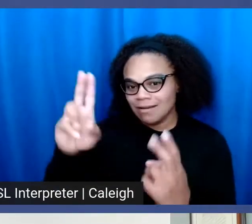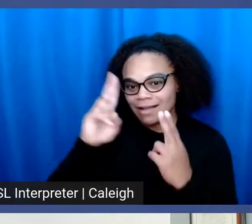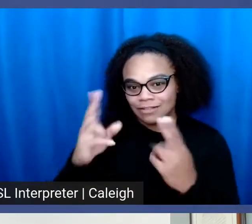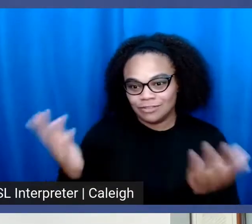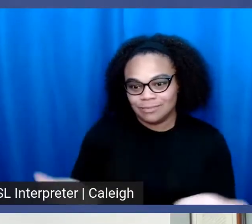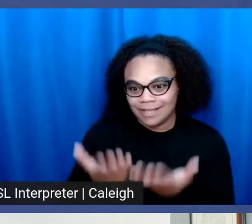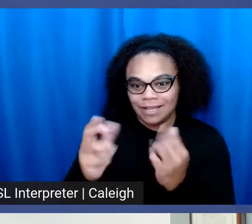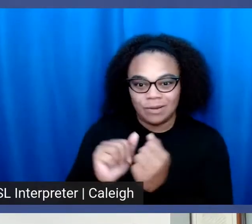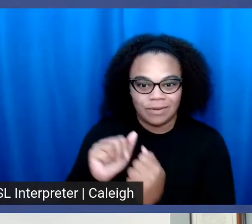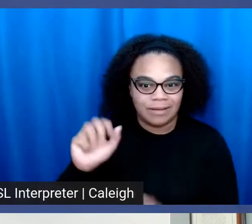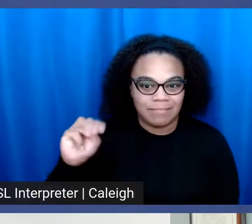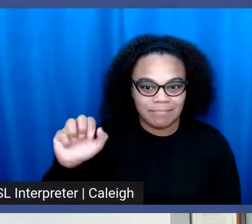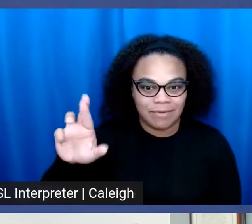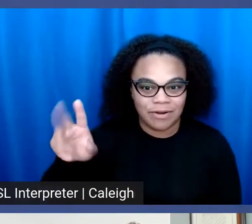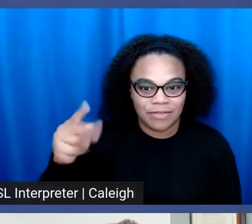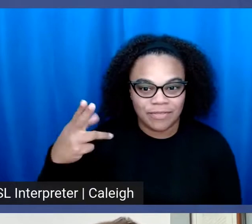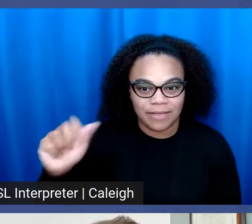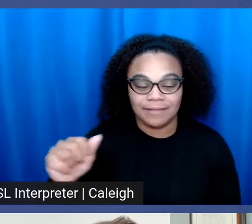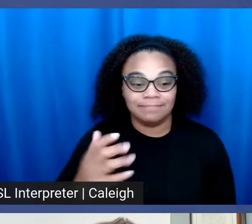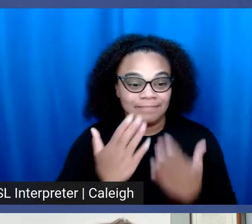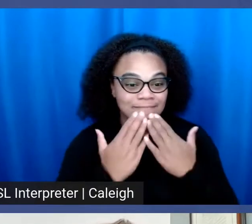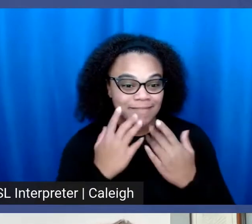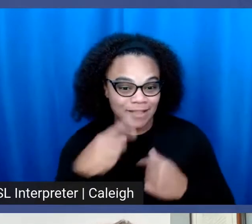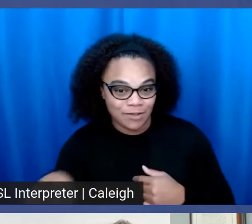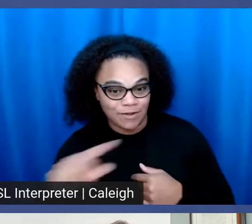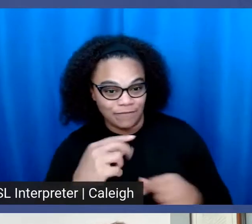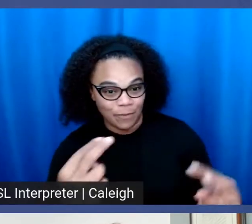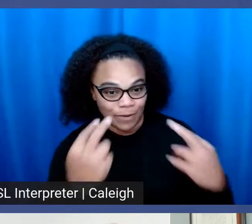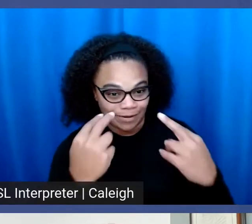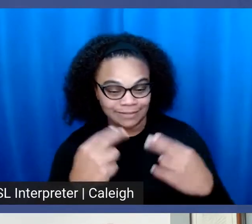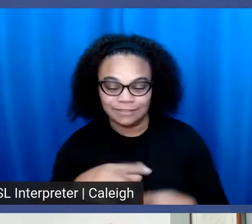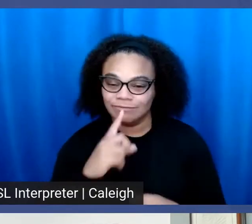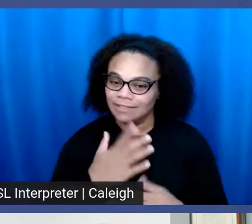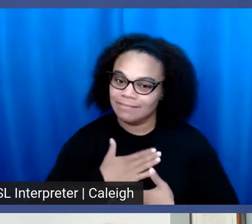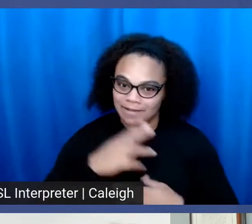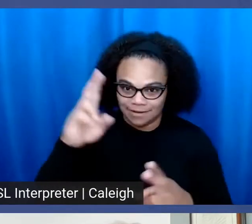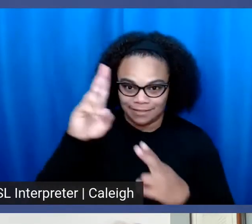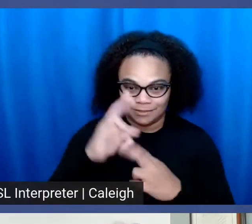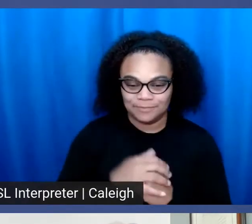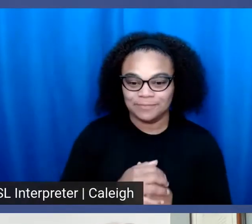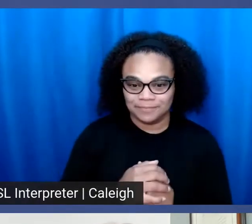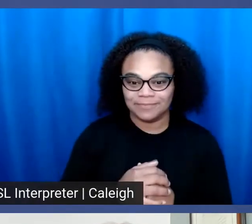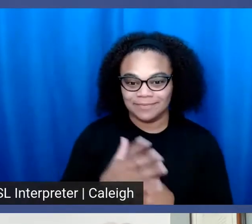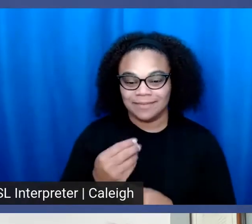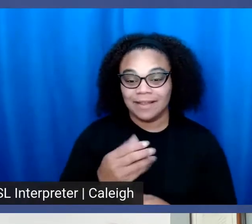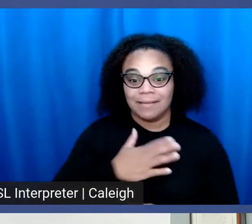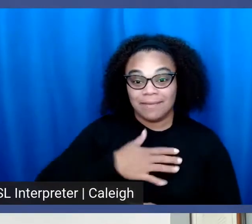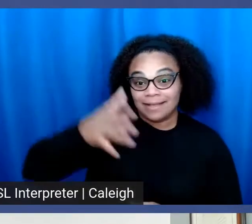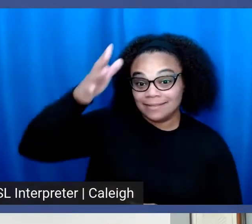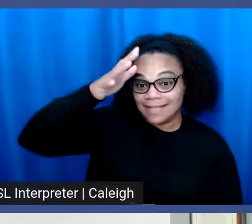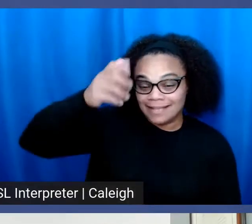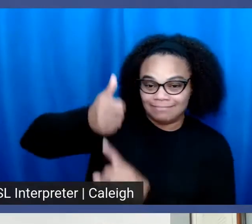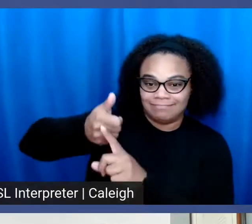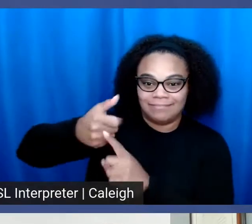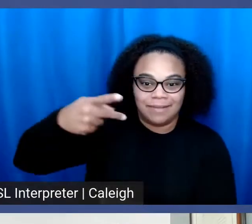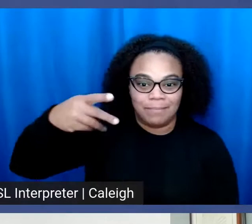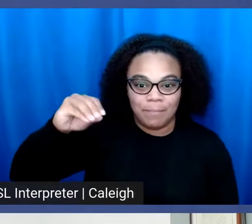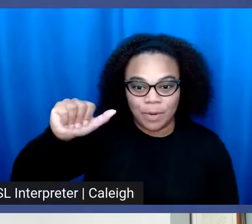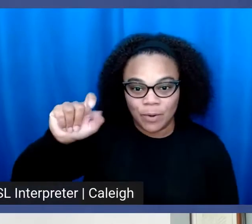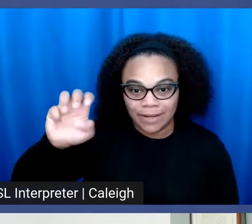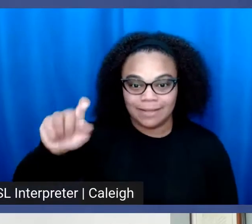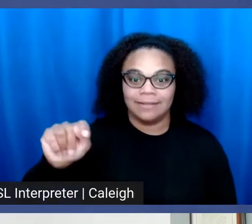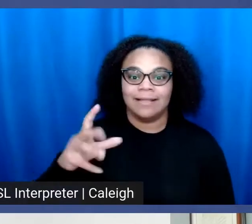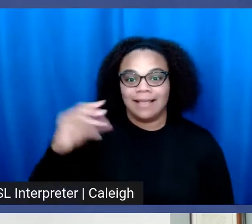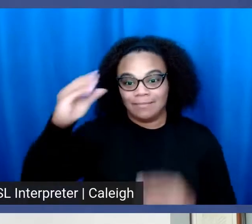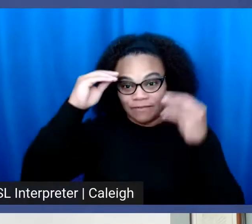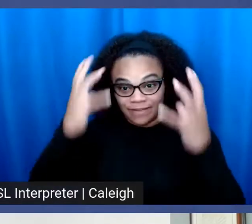pleasure, a real honor. As the son of a poet and a professor, libraries are home for me, so this is a